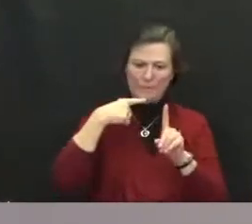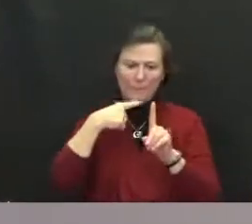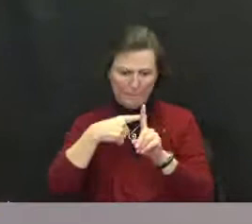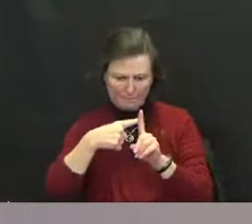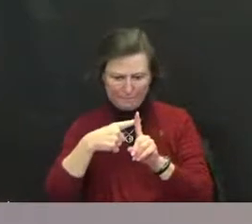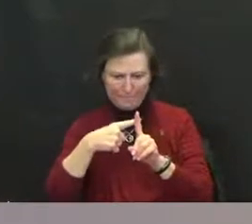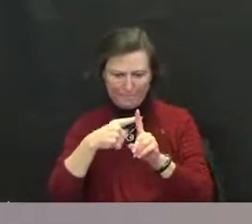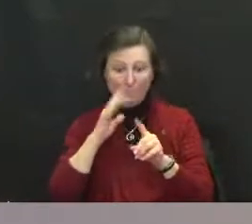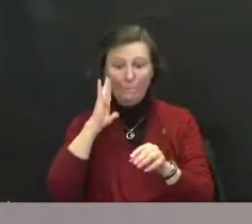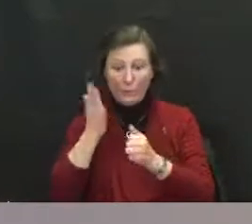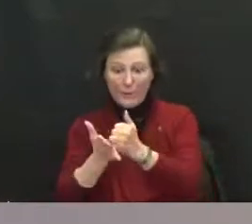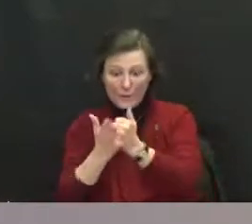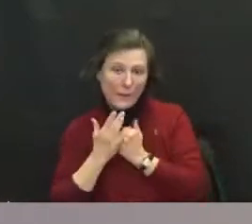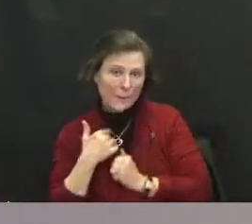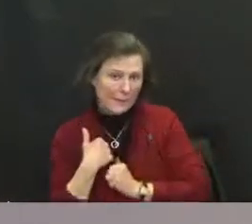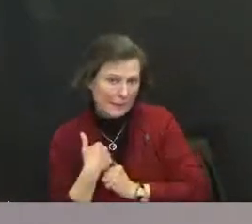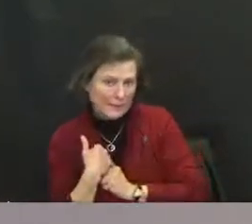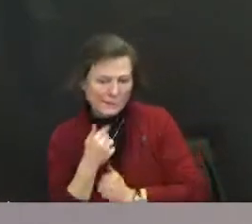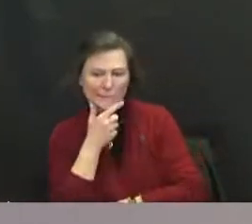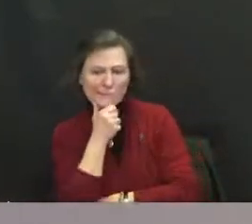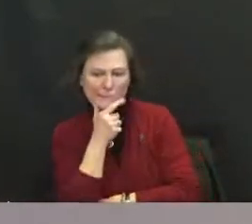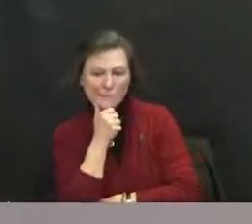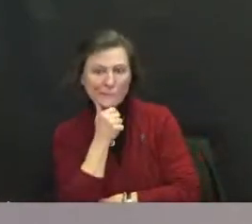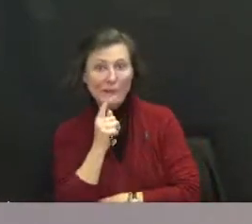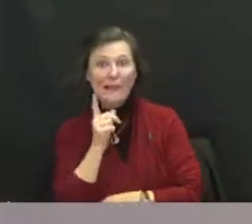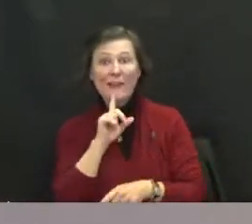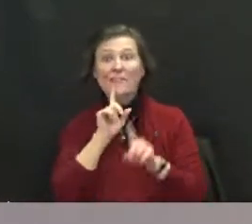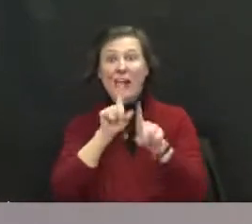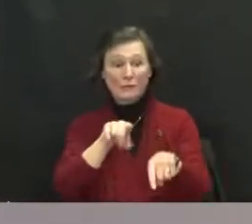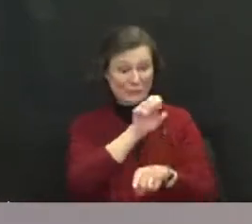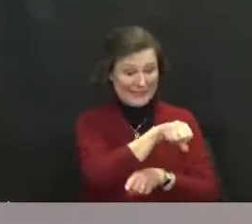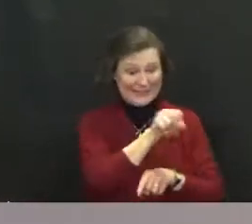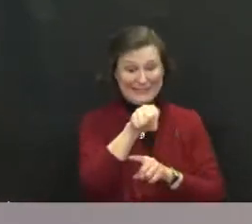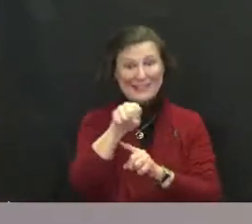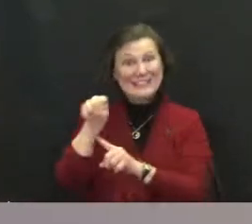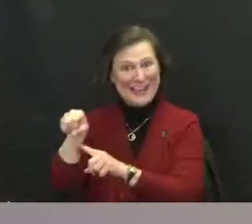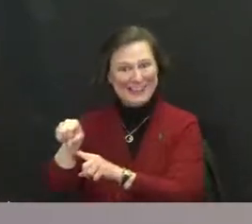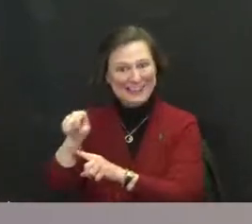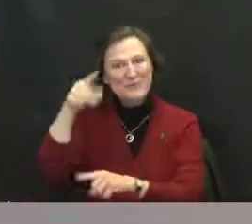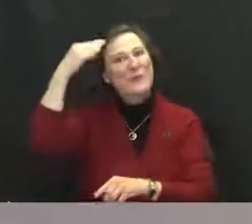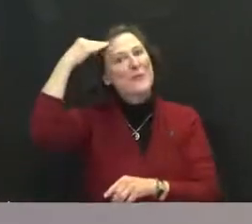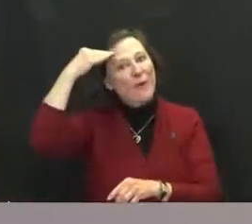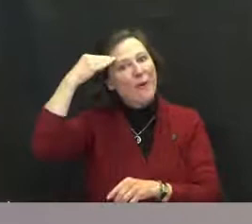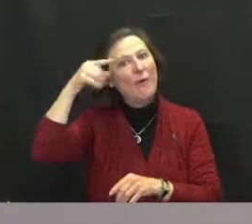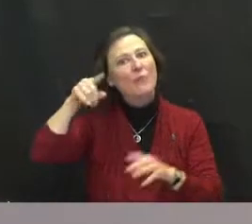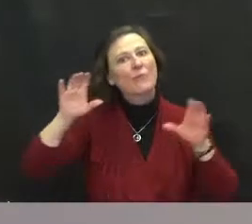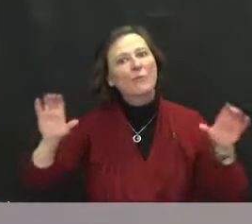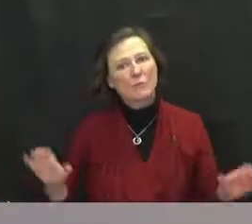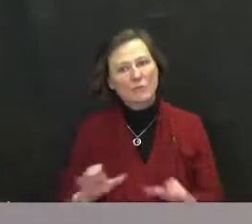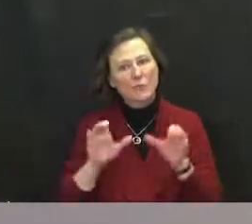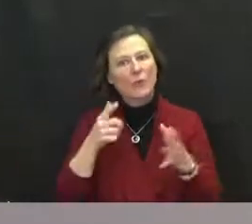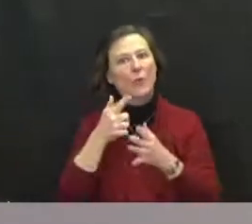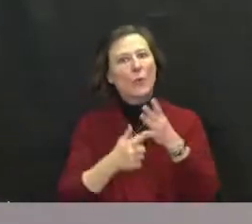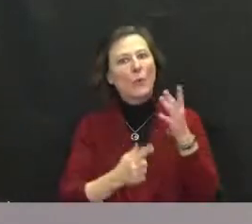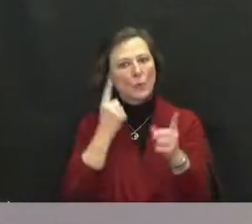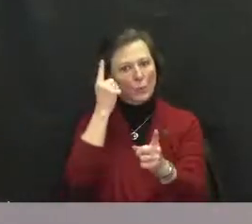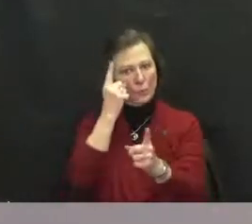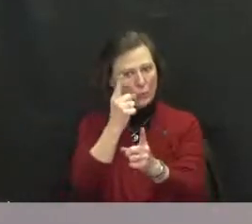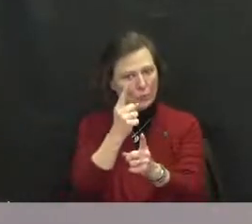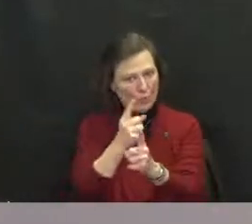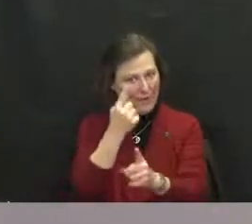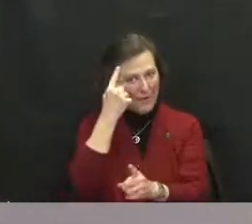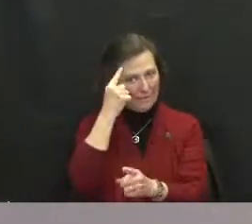what will help me? If the answer is yes, then you know you are doing what is right for